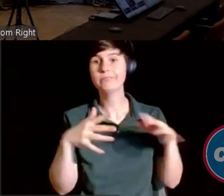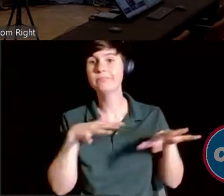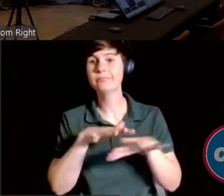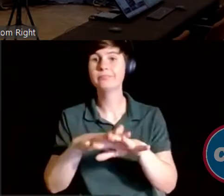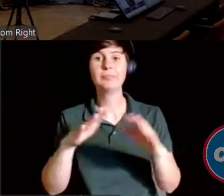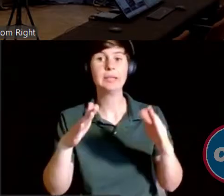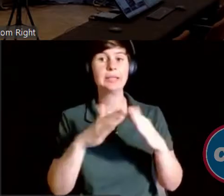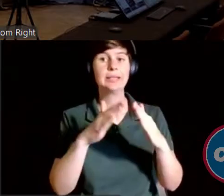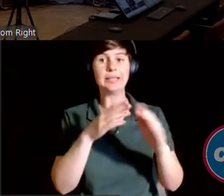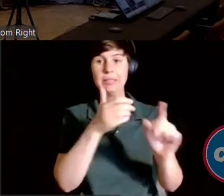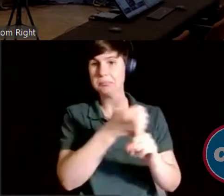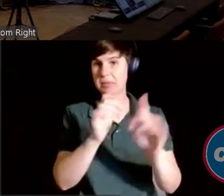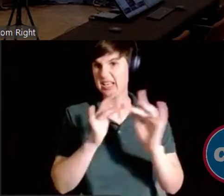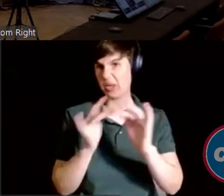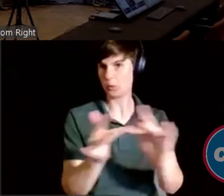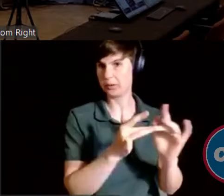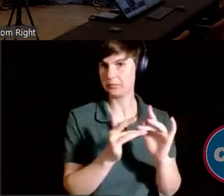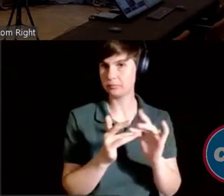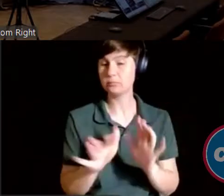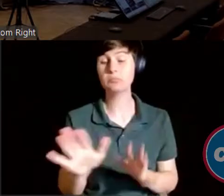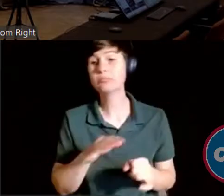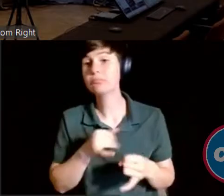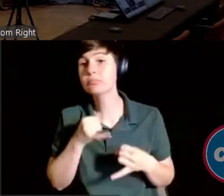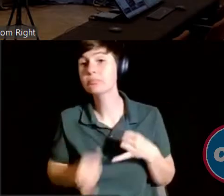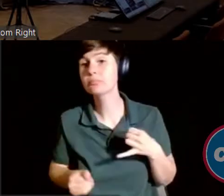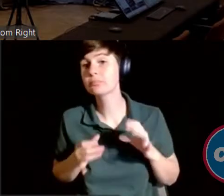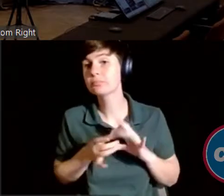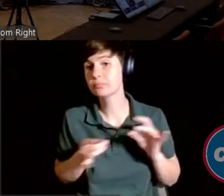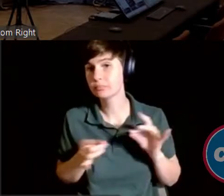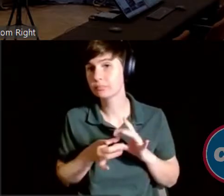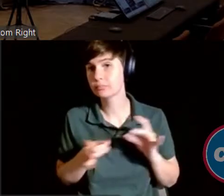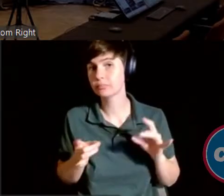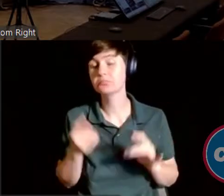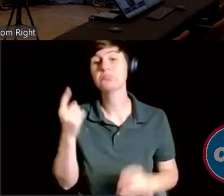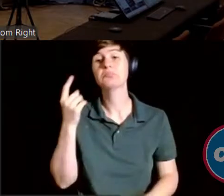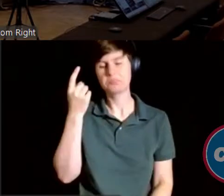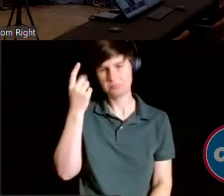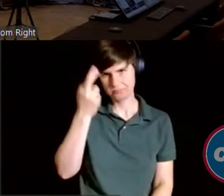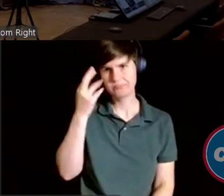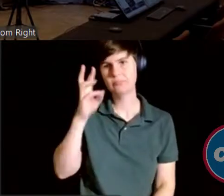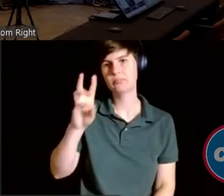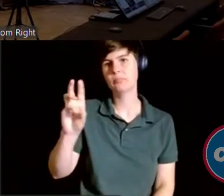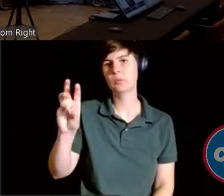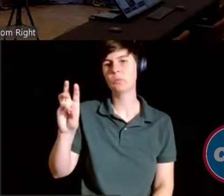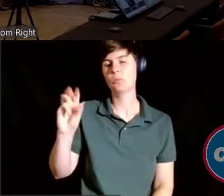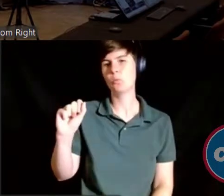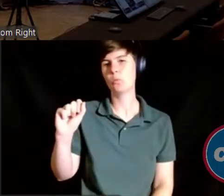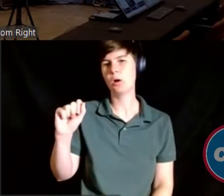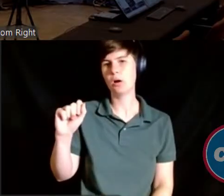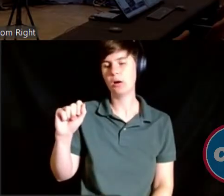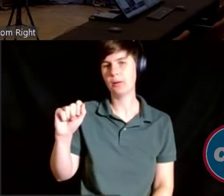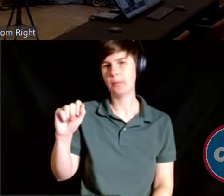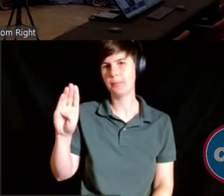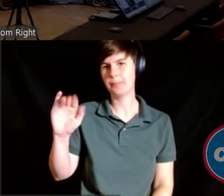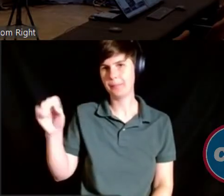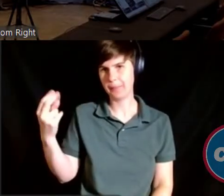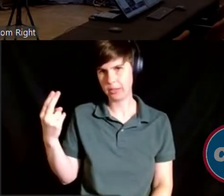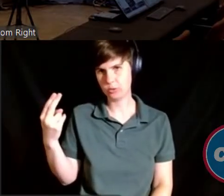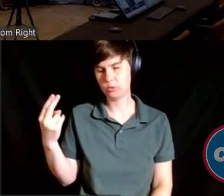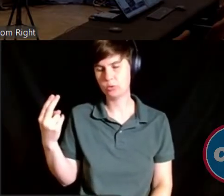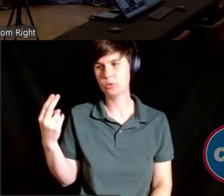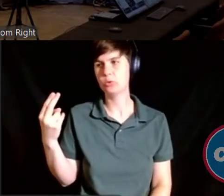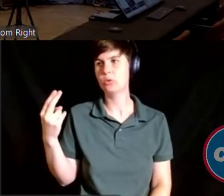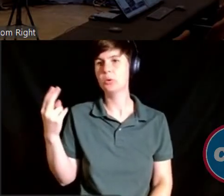well. And finally, I would say just, I realize with Wabash, there's, we're starting to have the adjacent